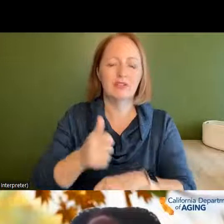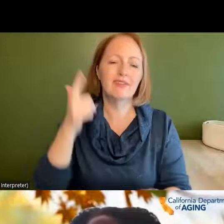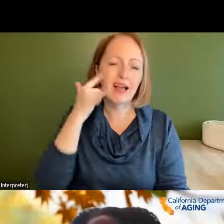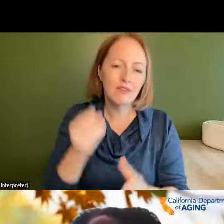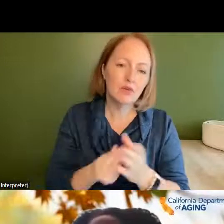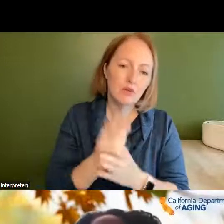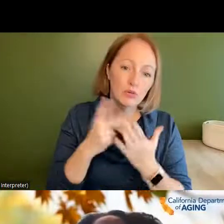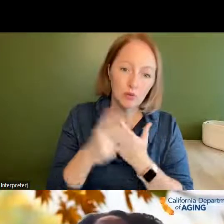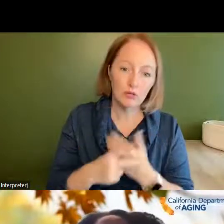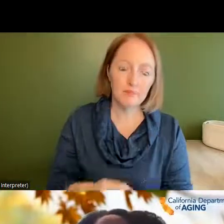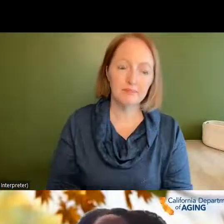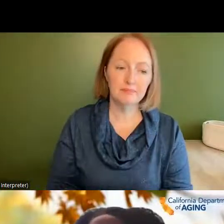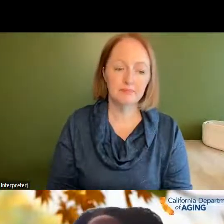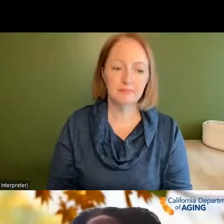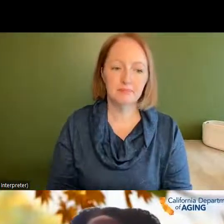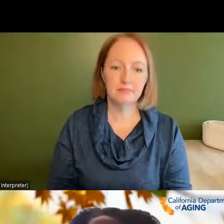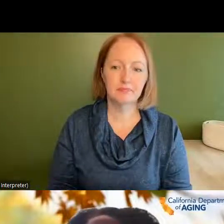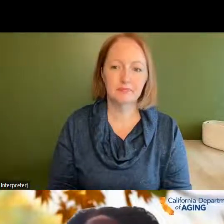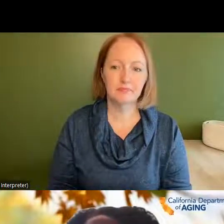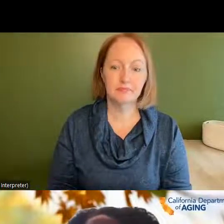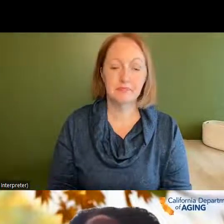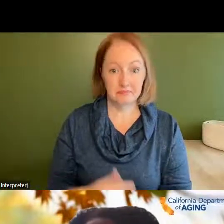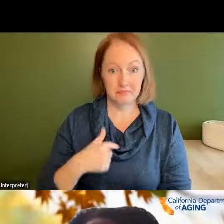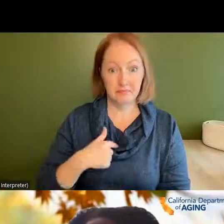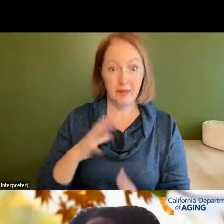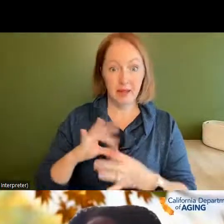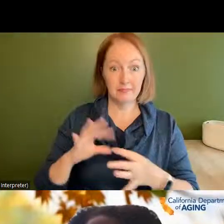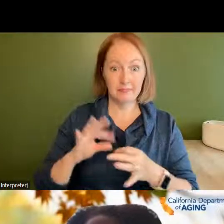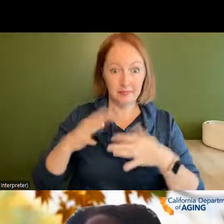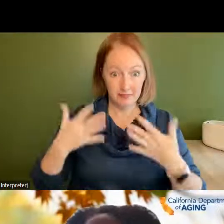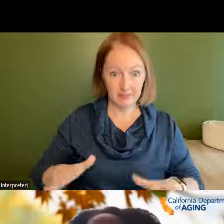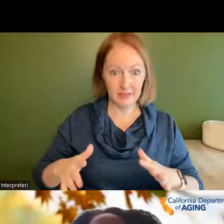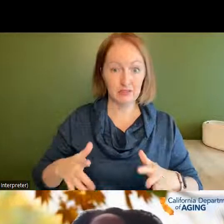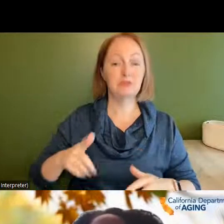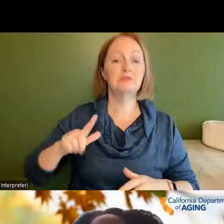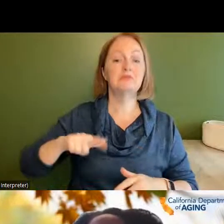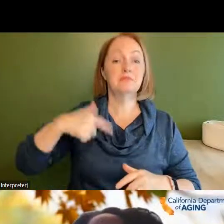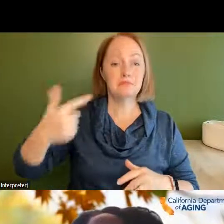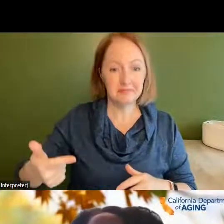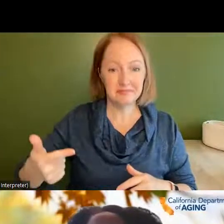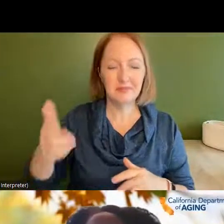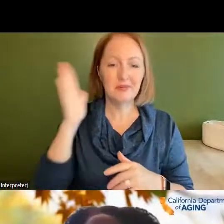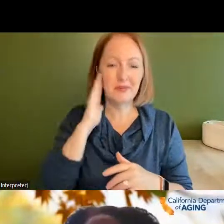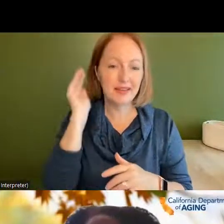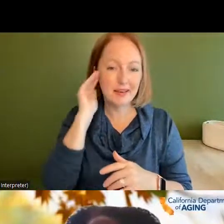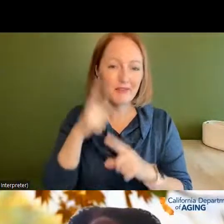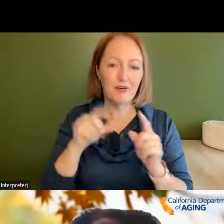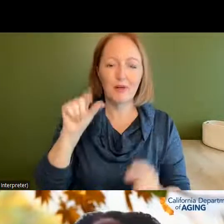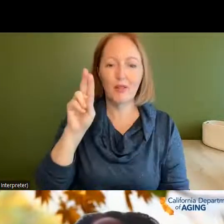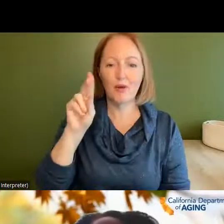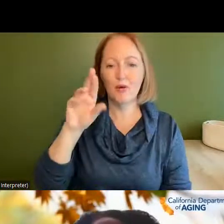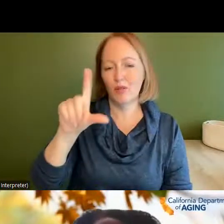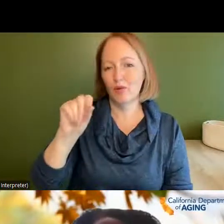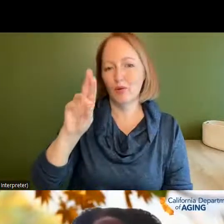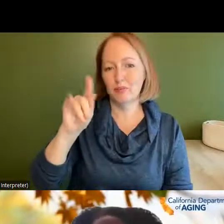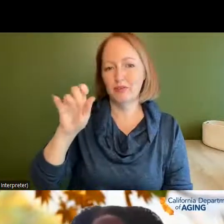Grows program. After my presentation is done, we will then hear from Lori Peterson